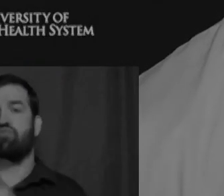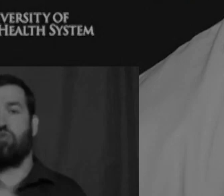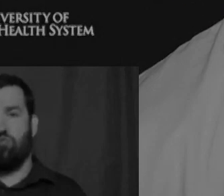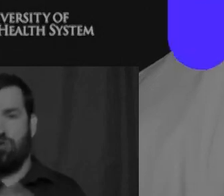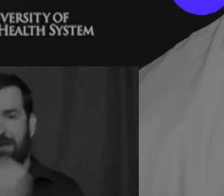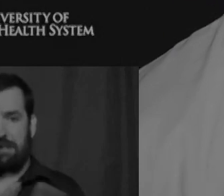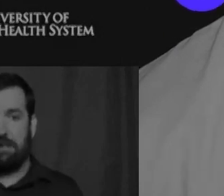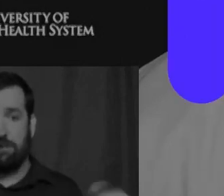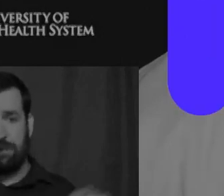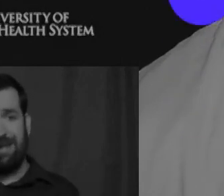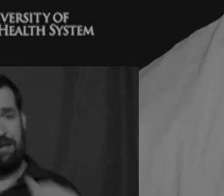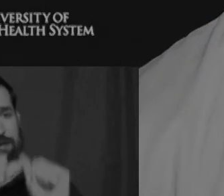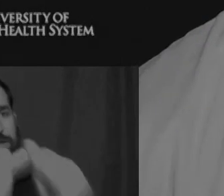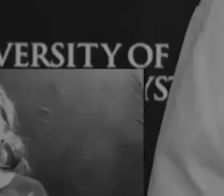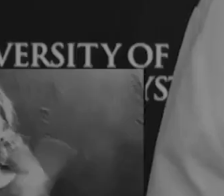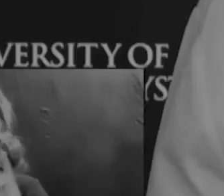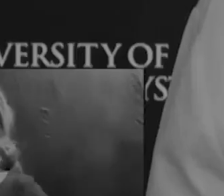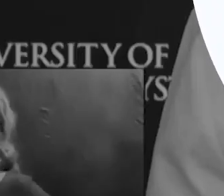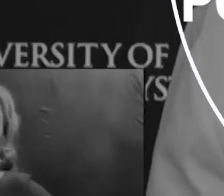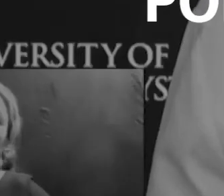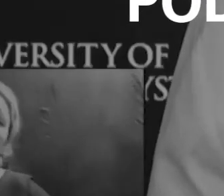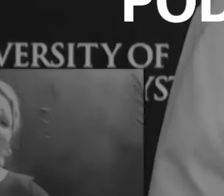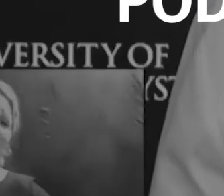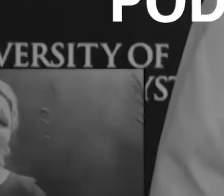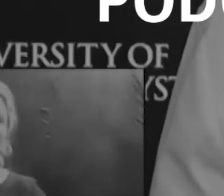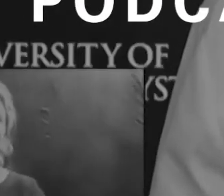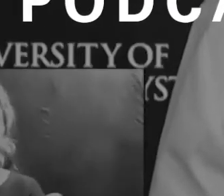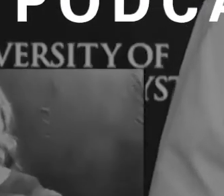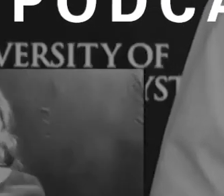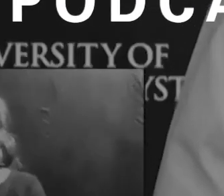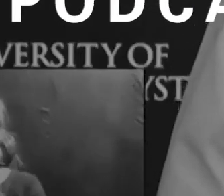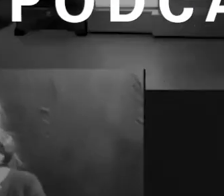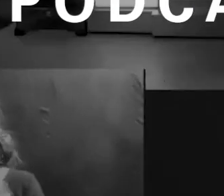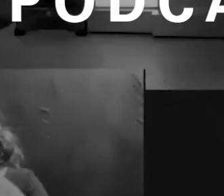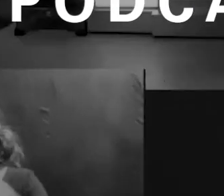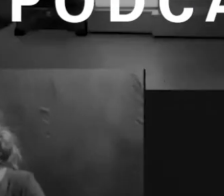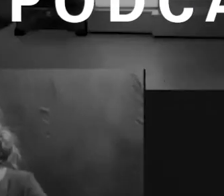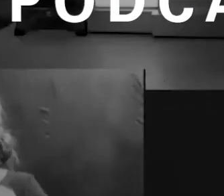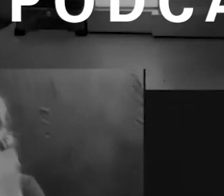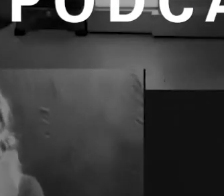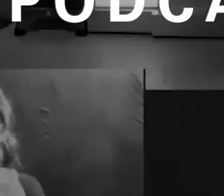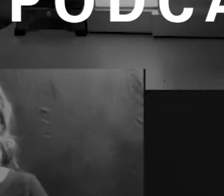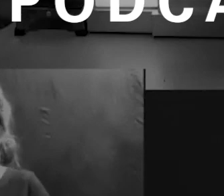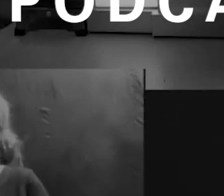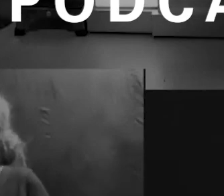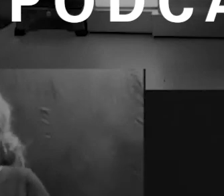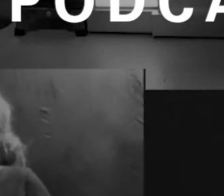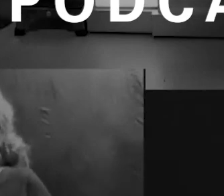Mics with Dr. Stites podcasts. Now, everywhere podcasts are available.